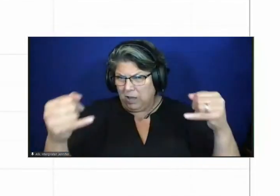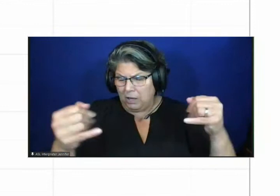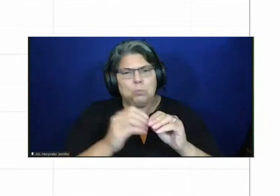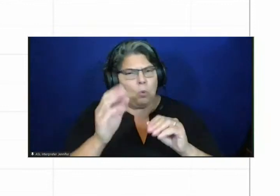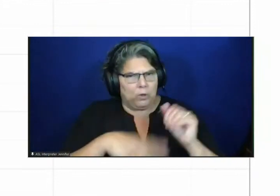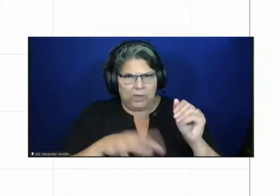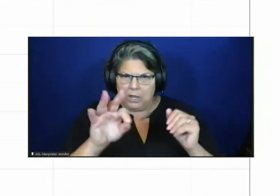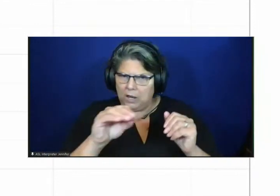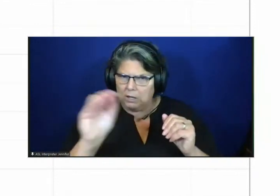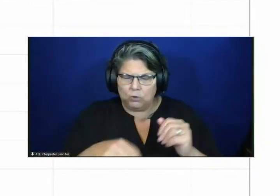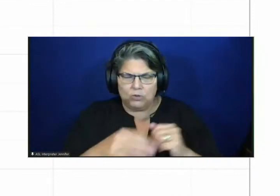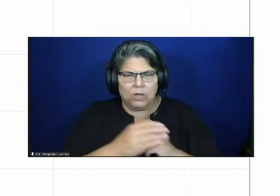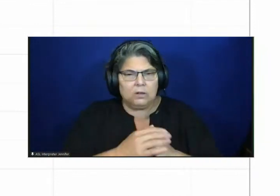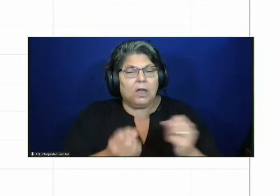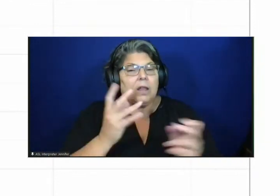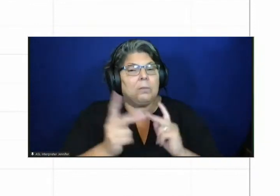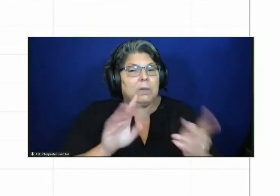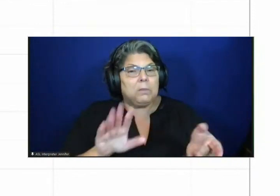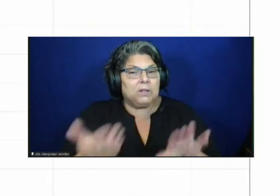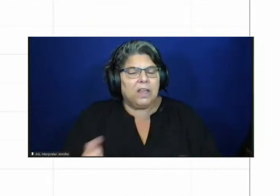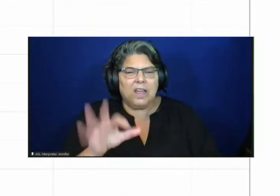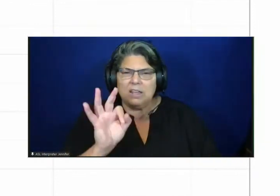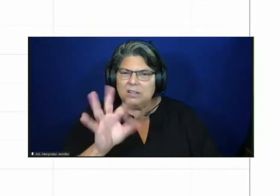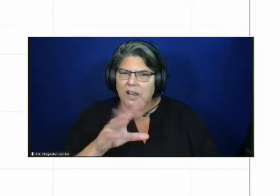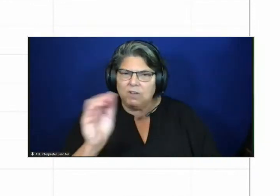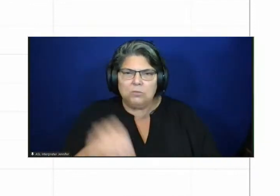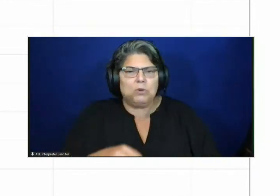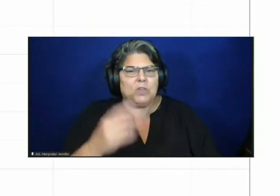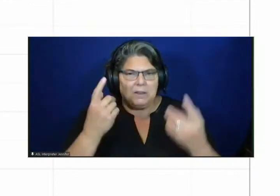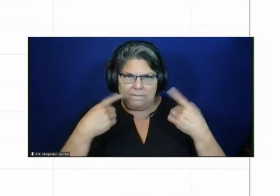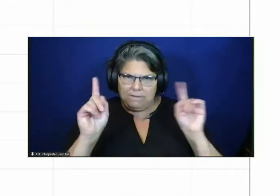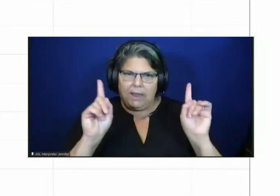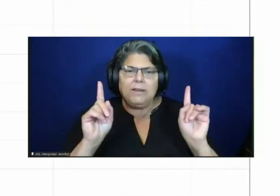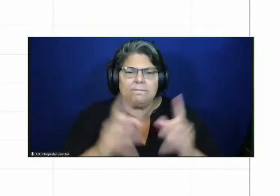terms of deaths, it is 95% effective in that range.